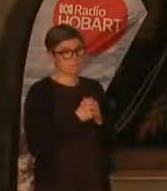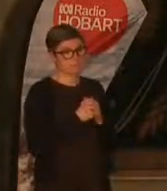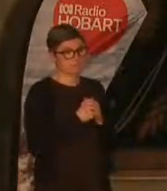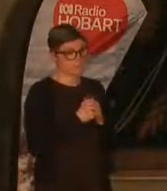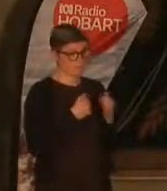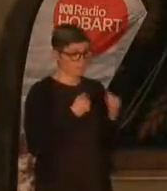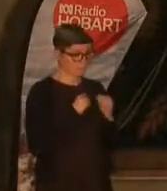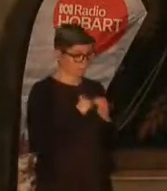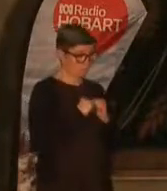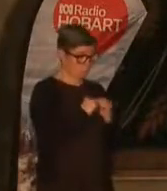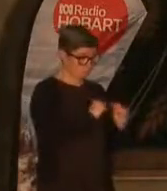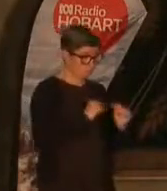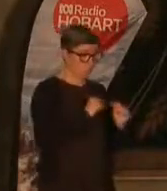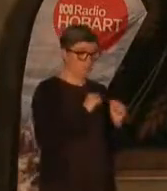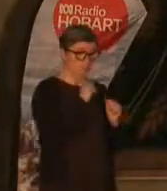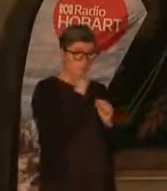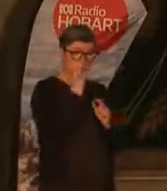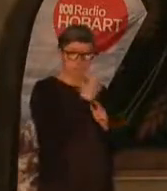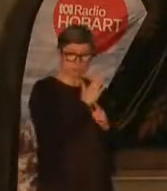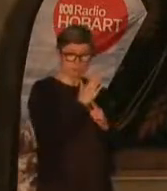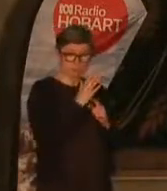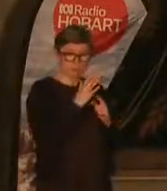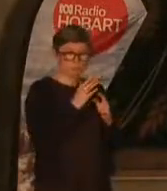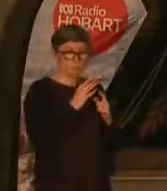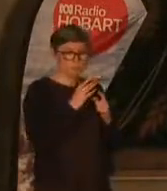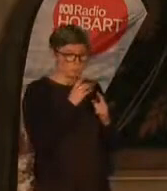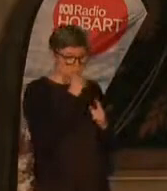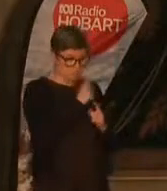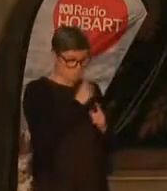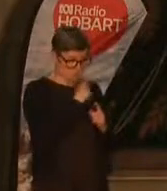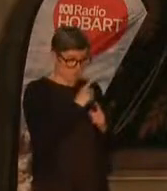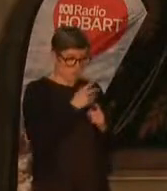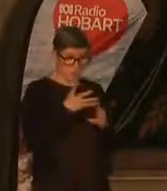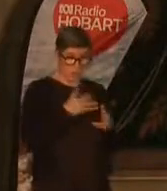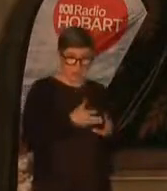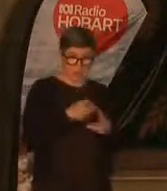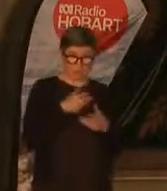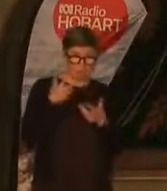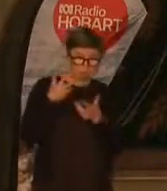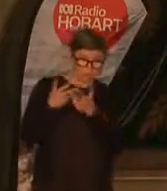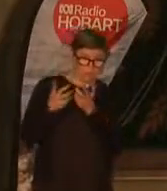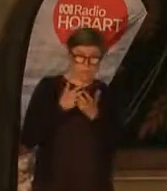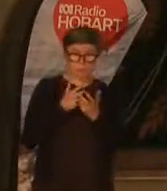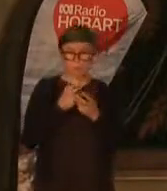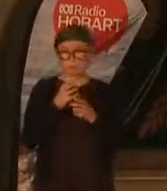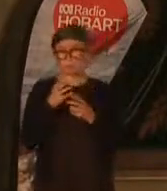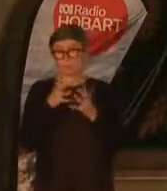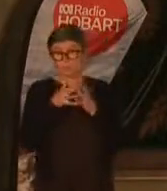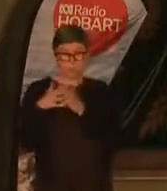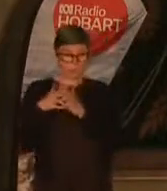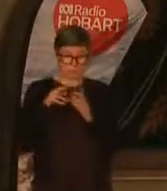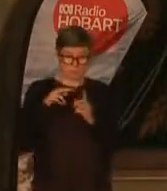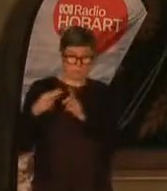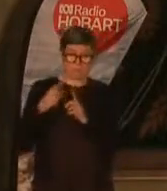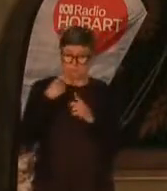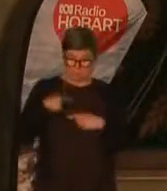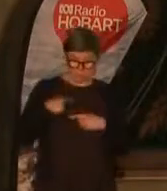Indigenous peoples, Western knowledge systems to tell us what is and isn't science, we've got